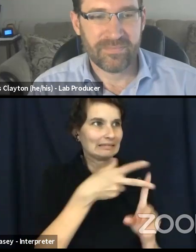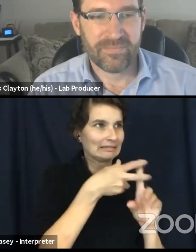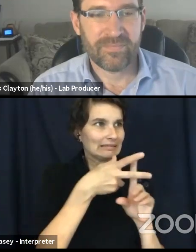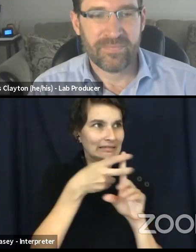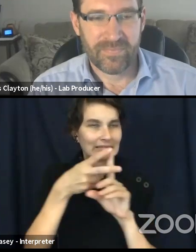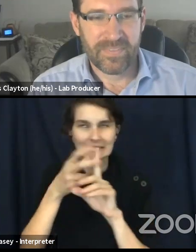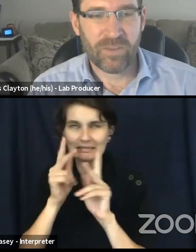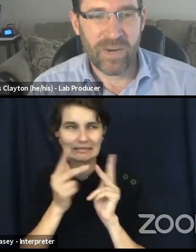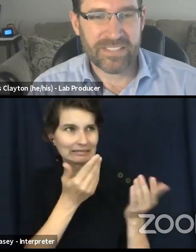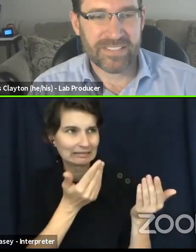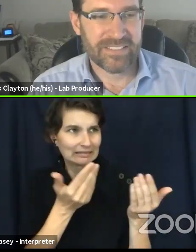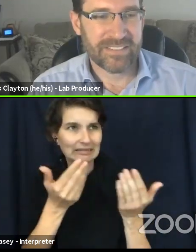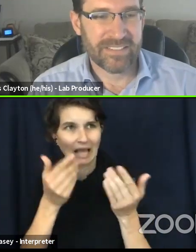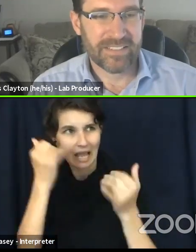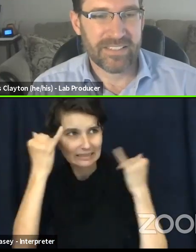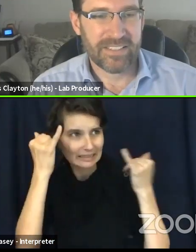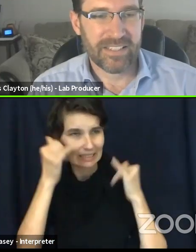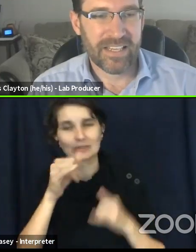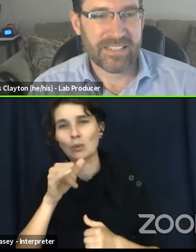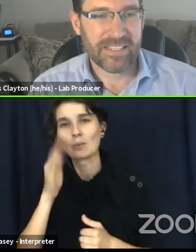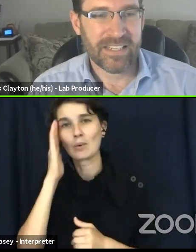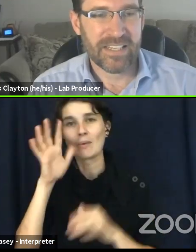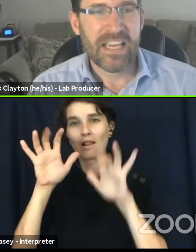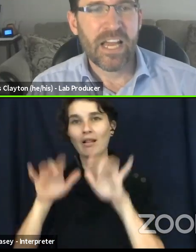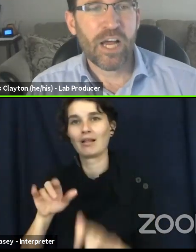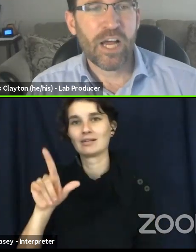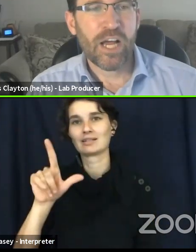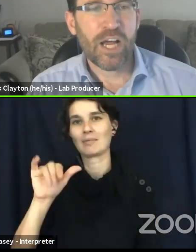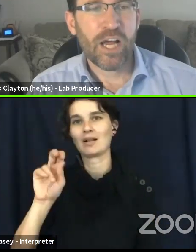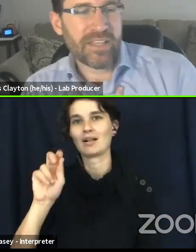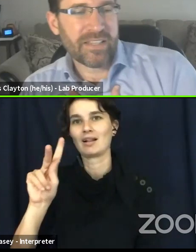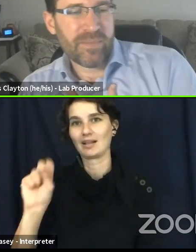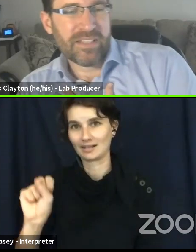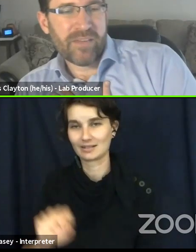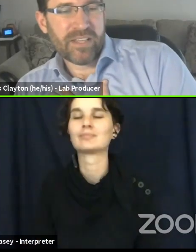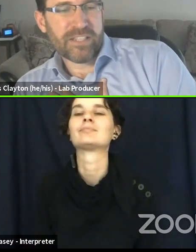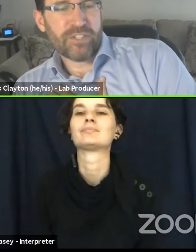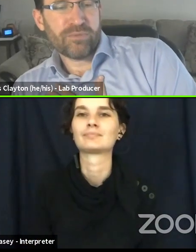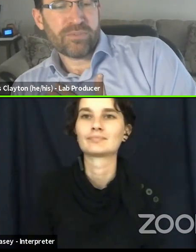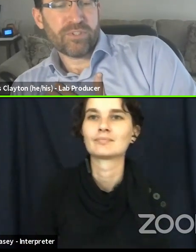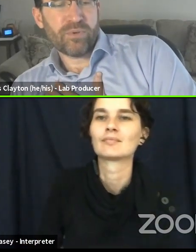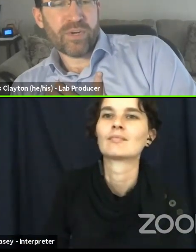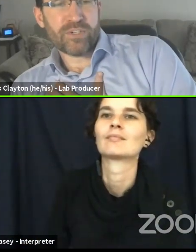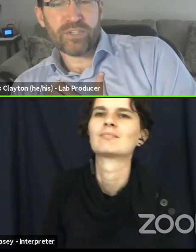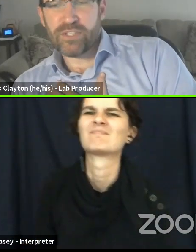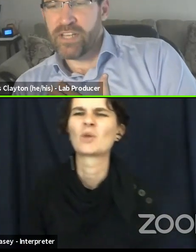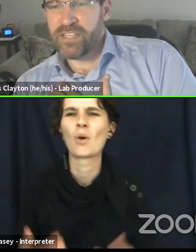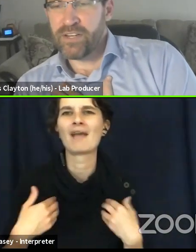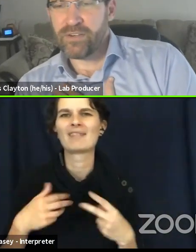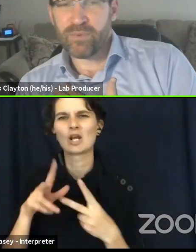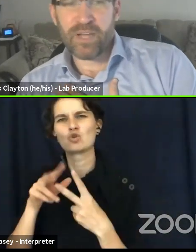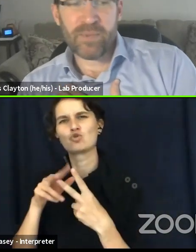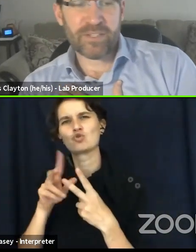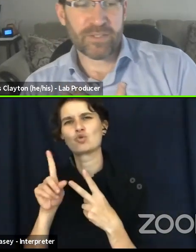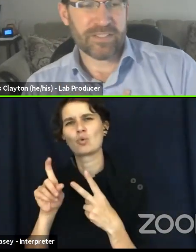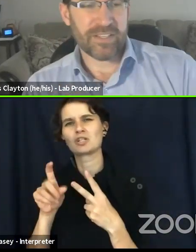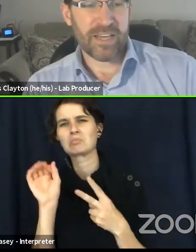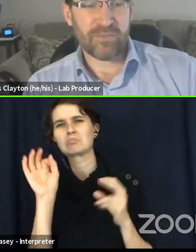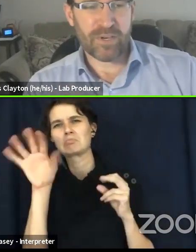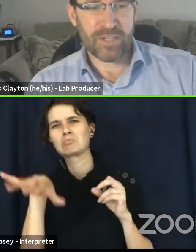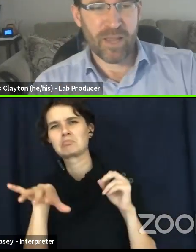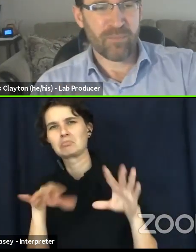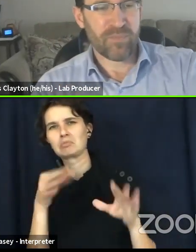together. Great. Excellent. So let me, I've got like two questions just to toss out here as we're coming